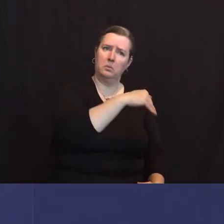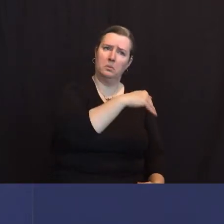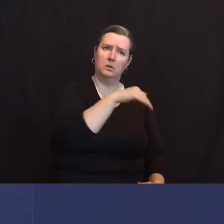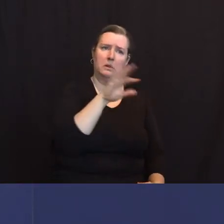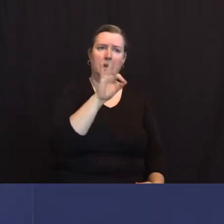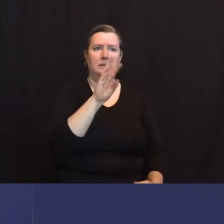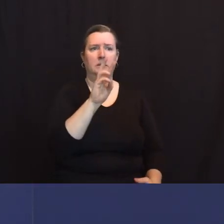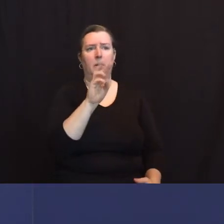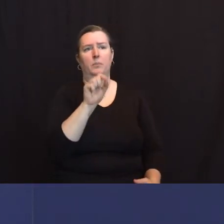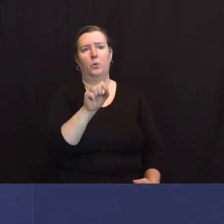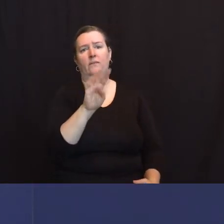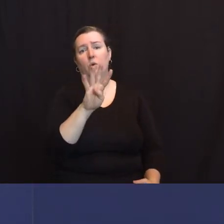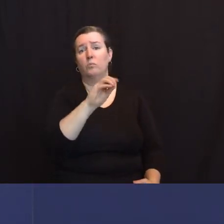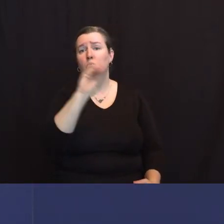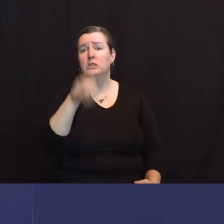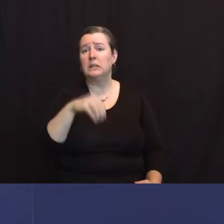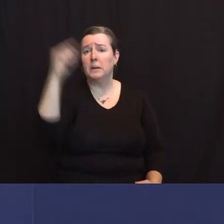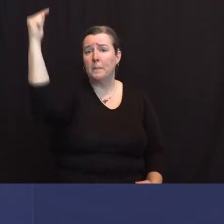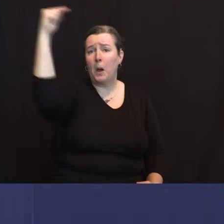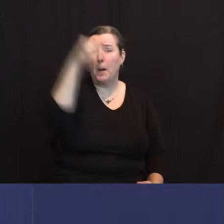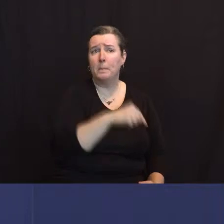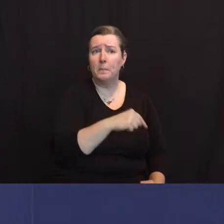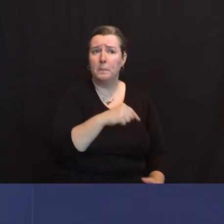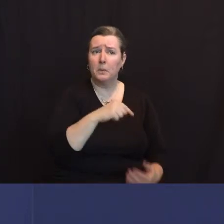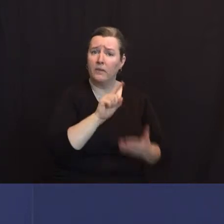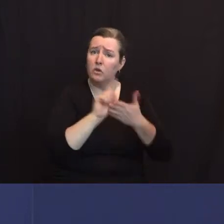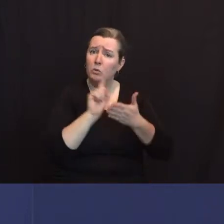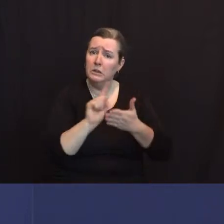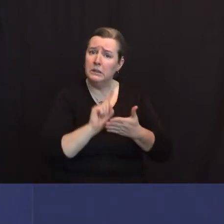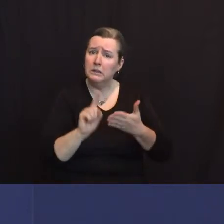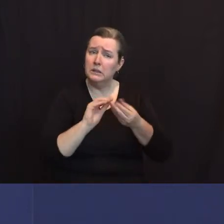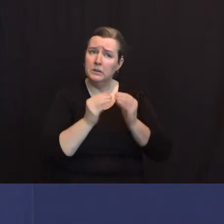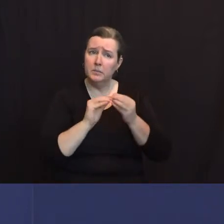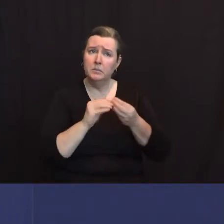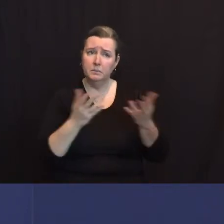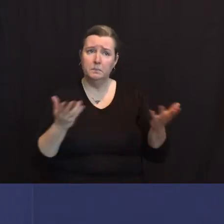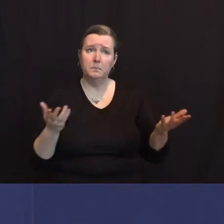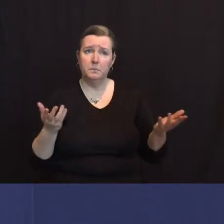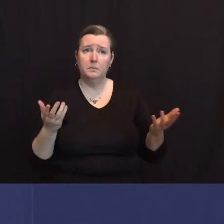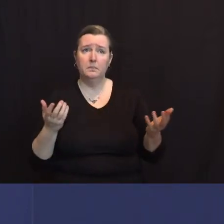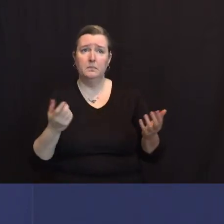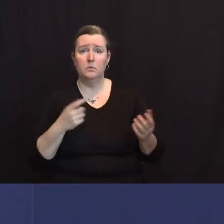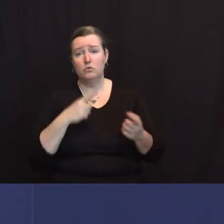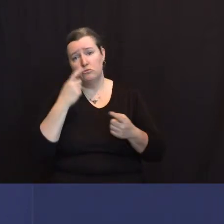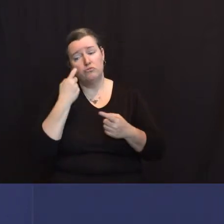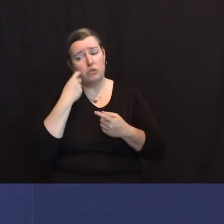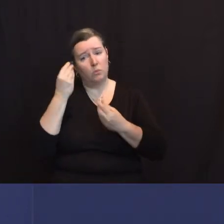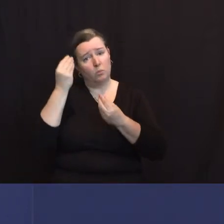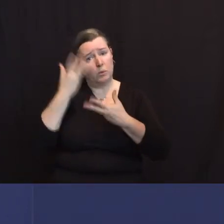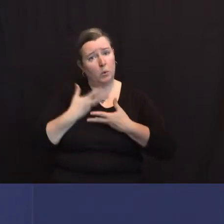96.4% in the weekly number of newly reported resident cases and a